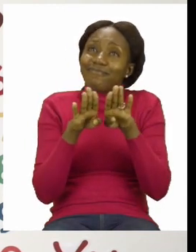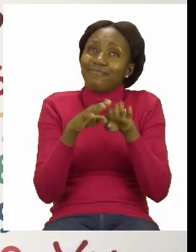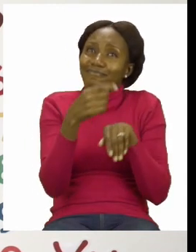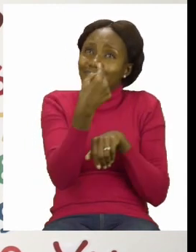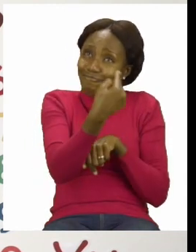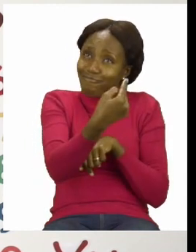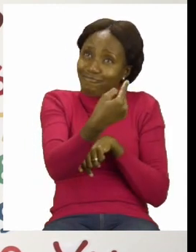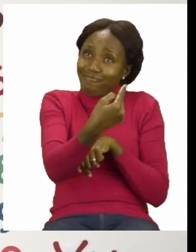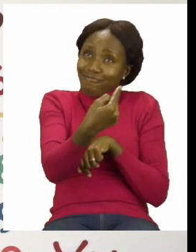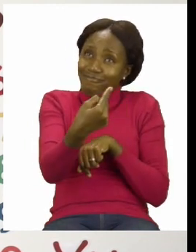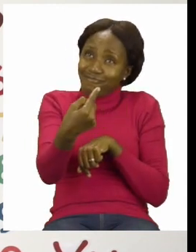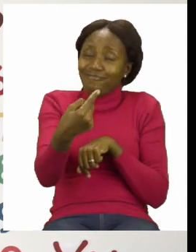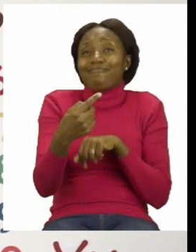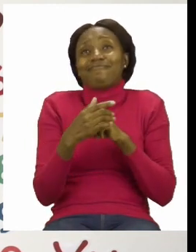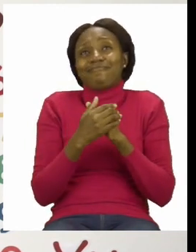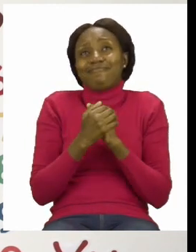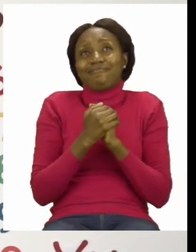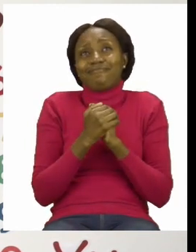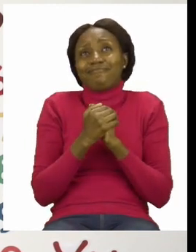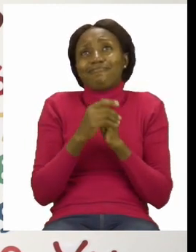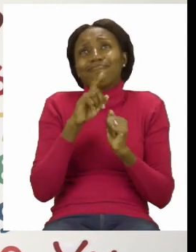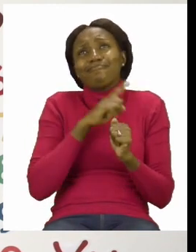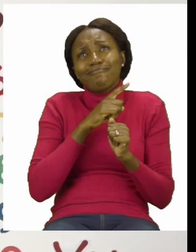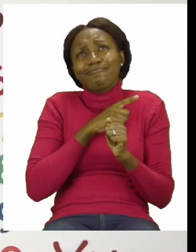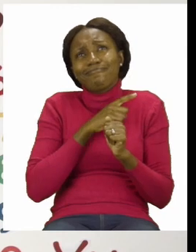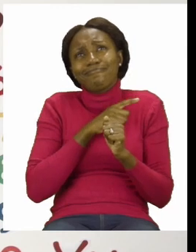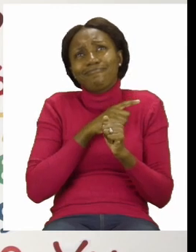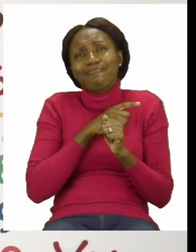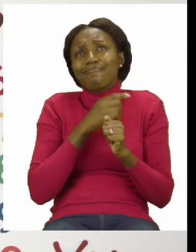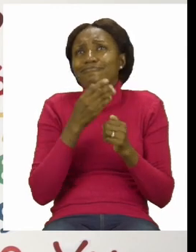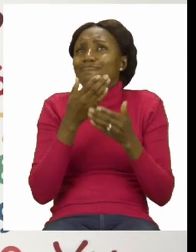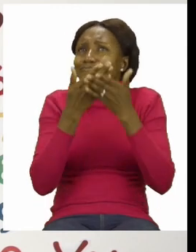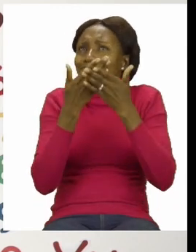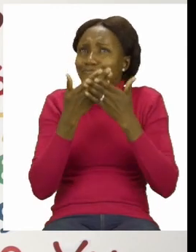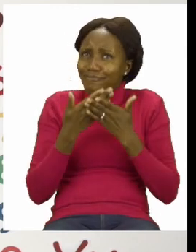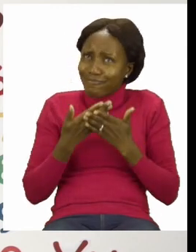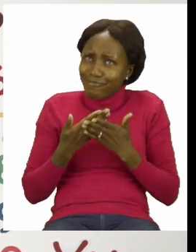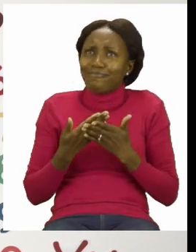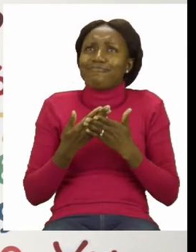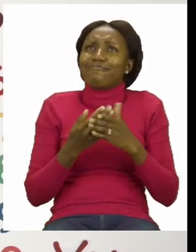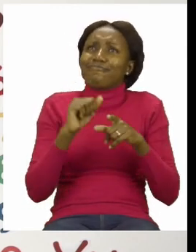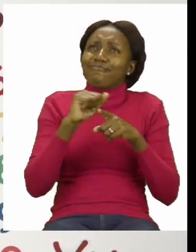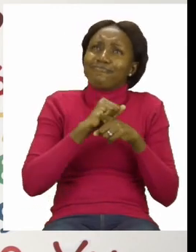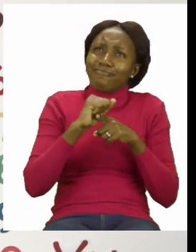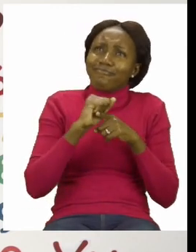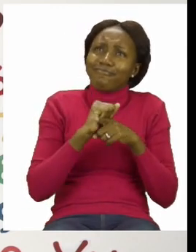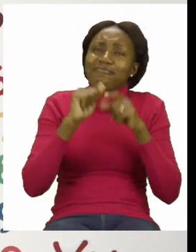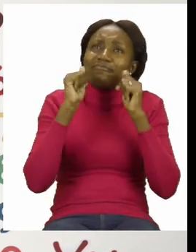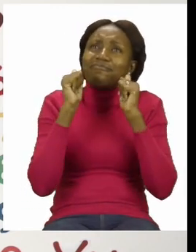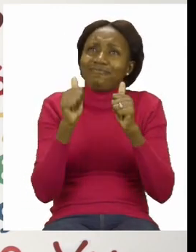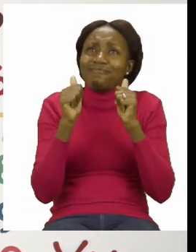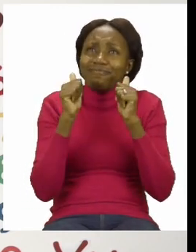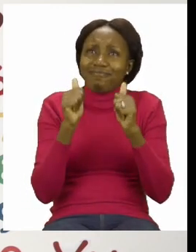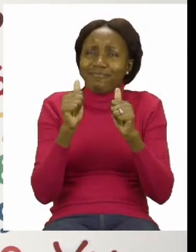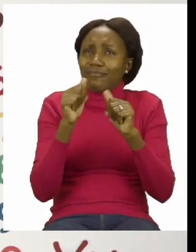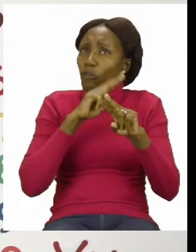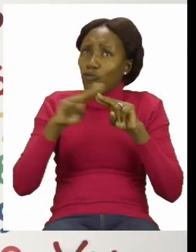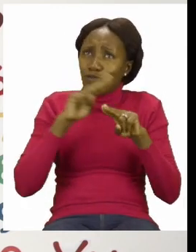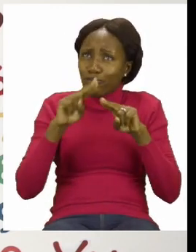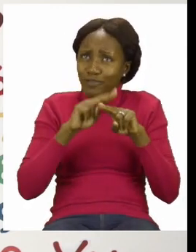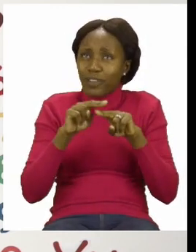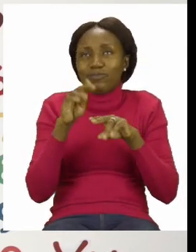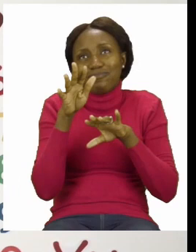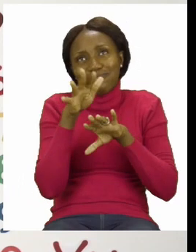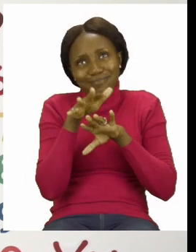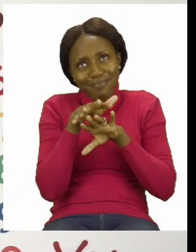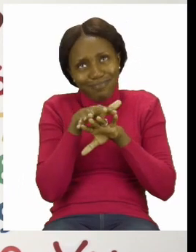by yourself. It helps if you say it out loud. That way you will not rush and you will not miss